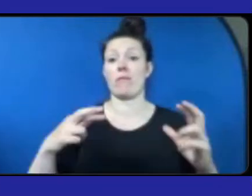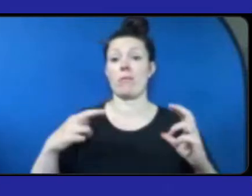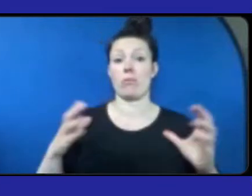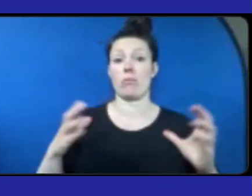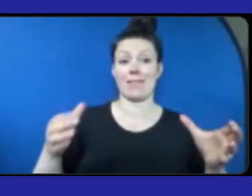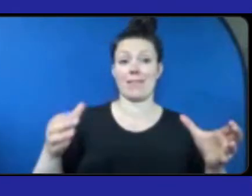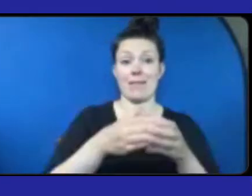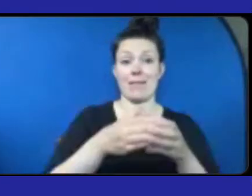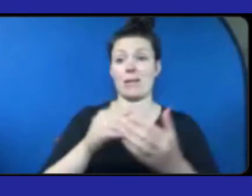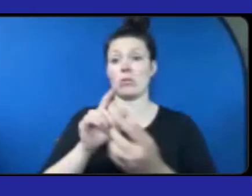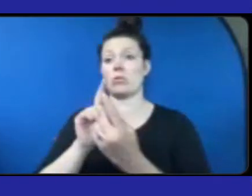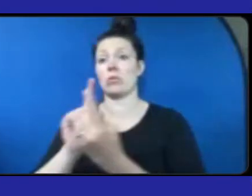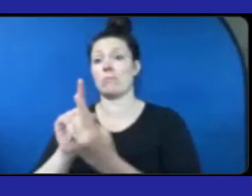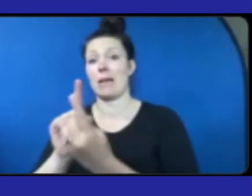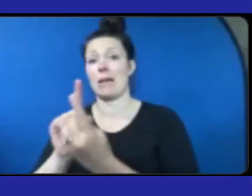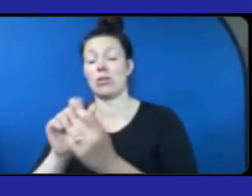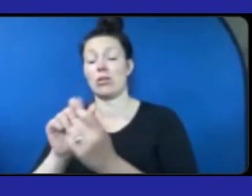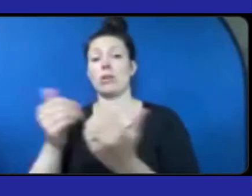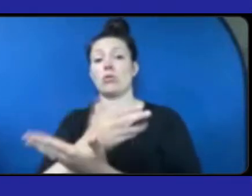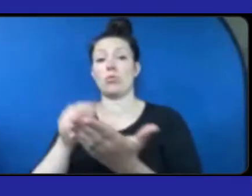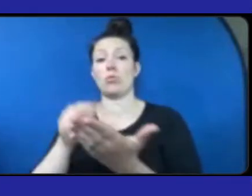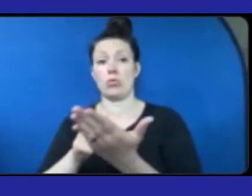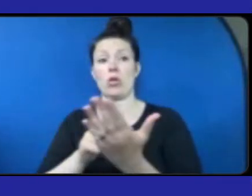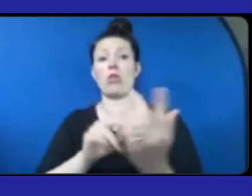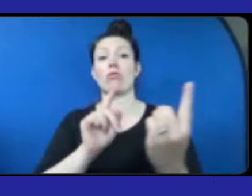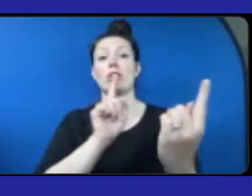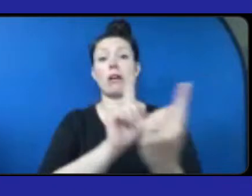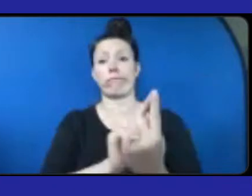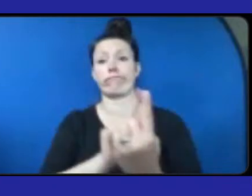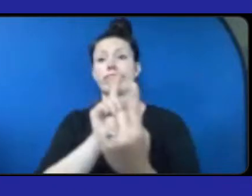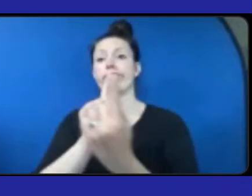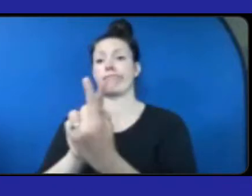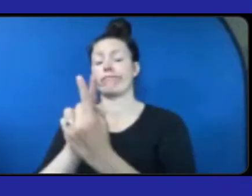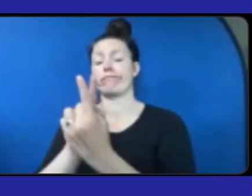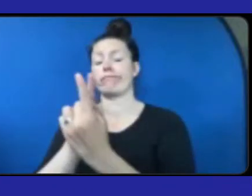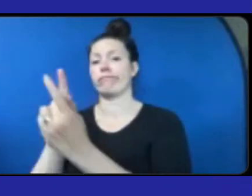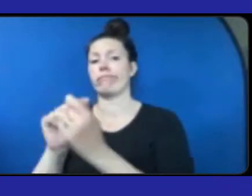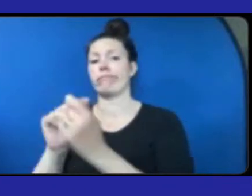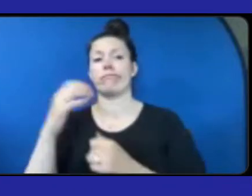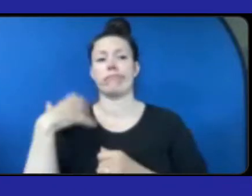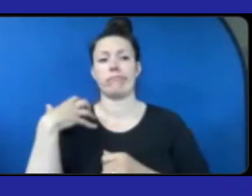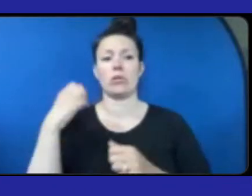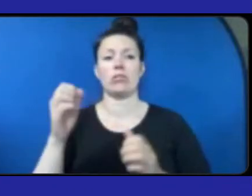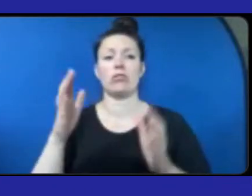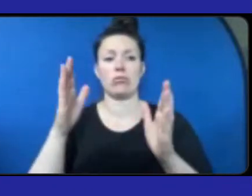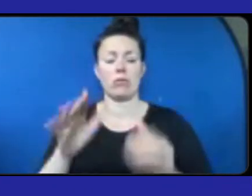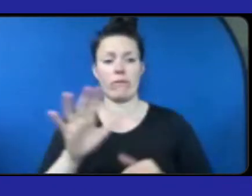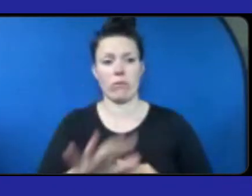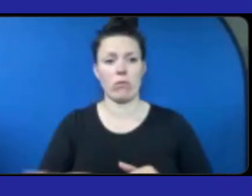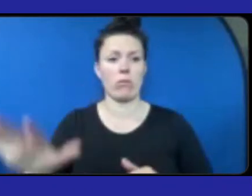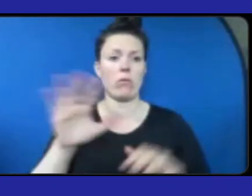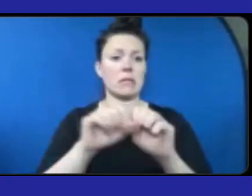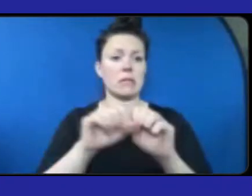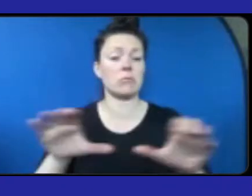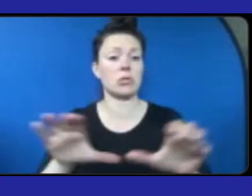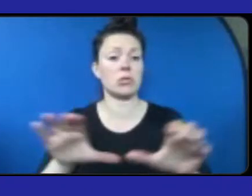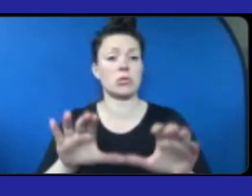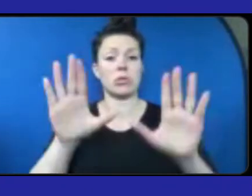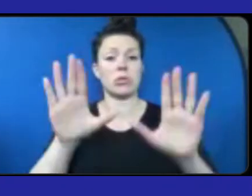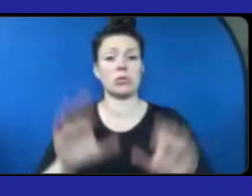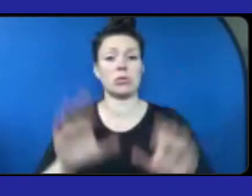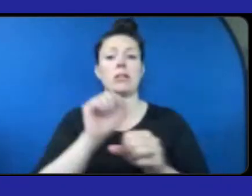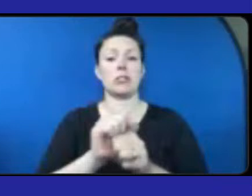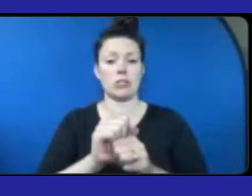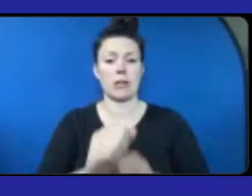our nurses mentoring one another, with our chief learning officers program of mentorship across the system, we're doing a great job around